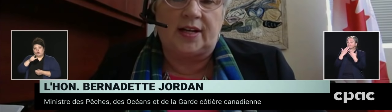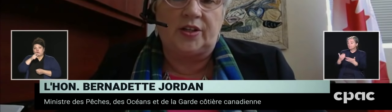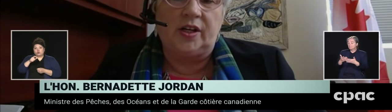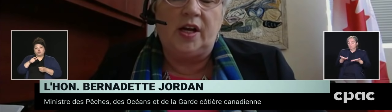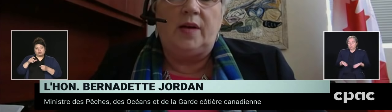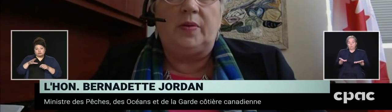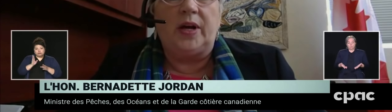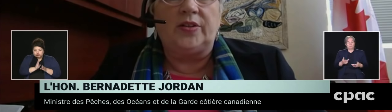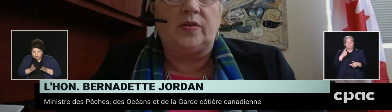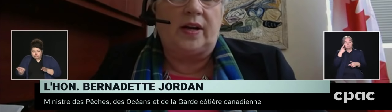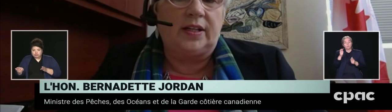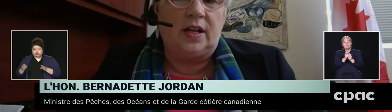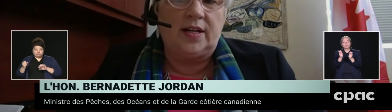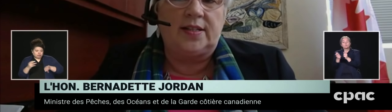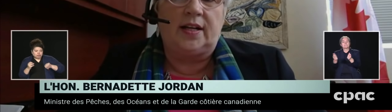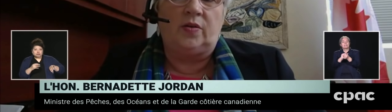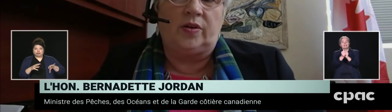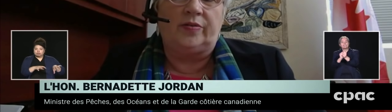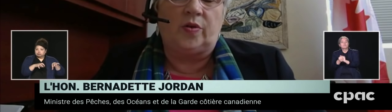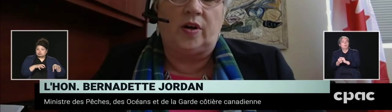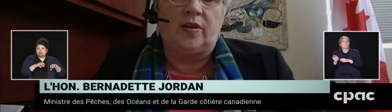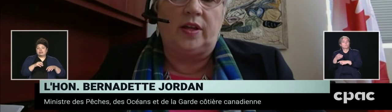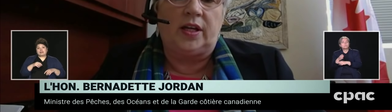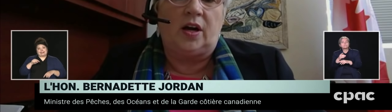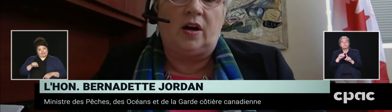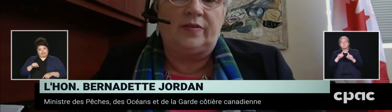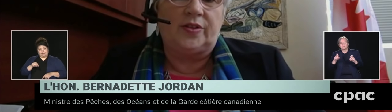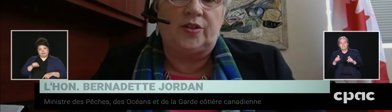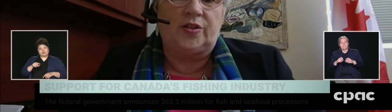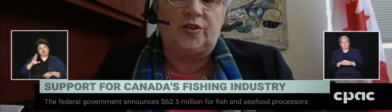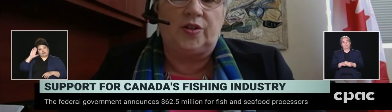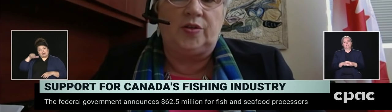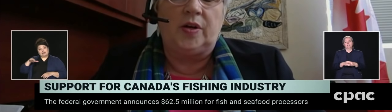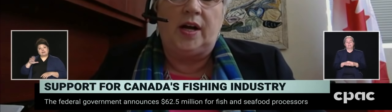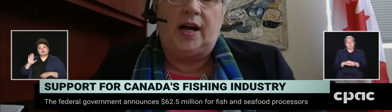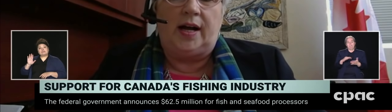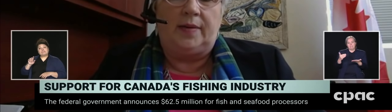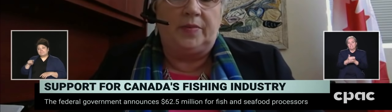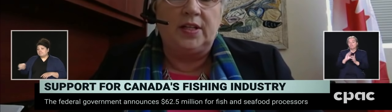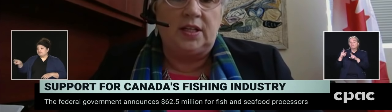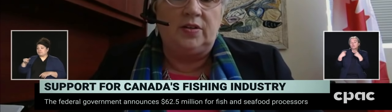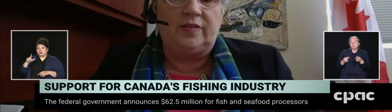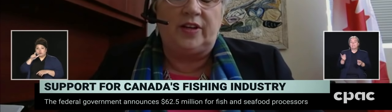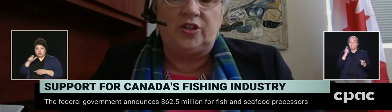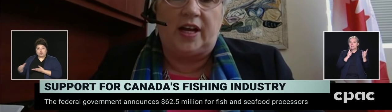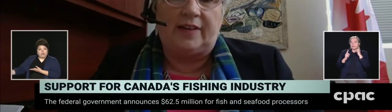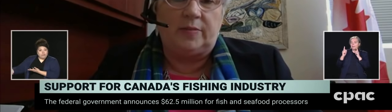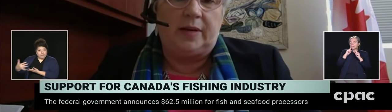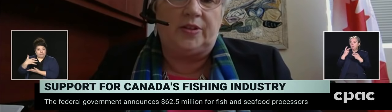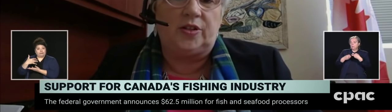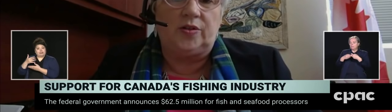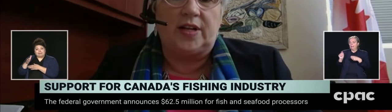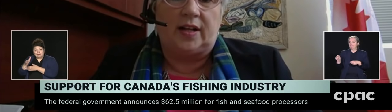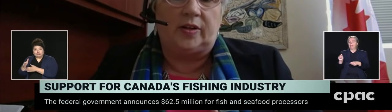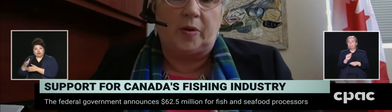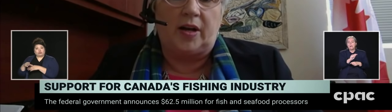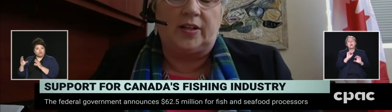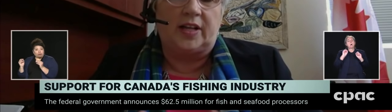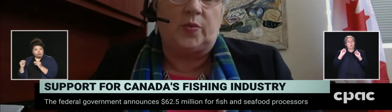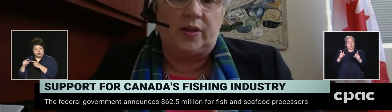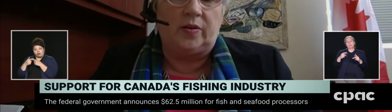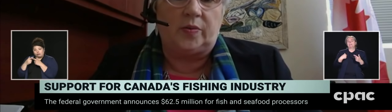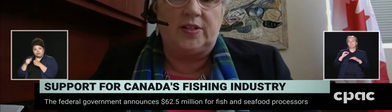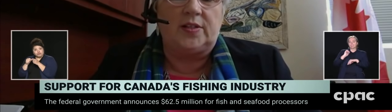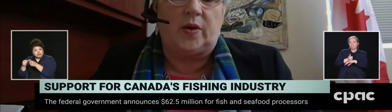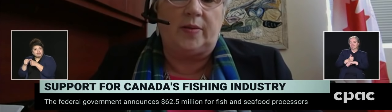processing sector, but we also recognize that in order for the harvesters to continue to fish, they have to be able to sell their product.